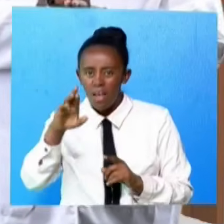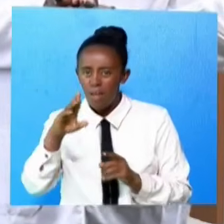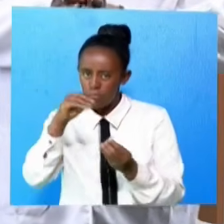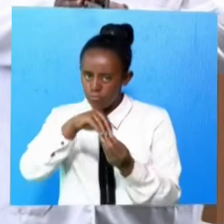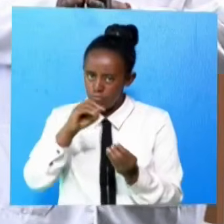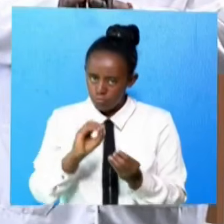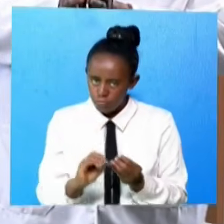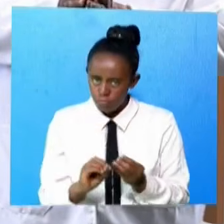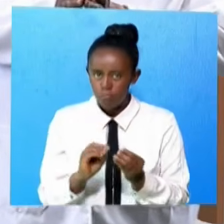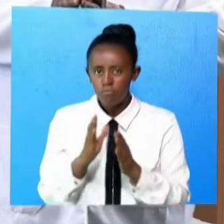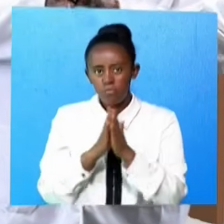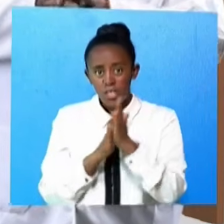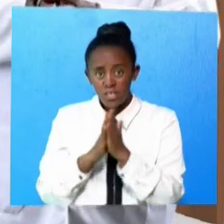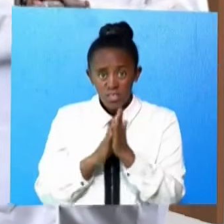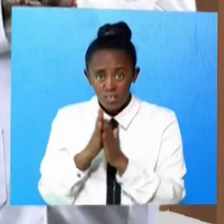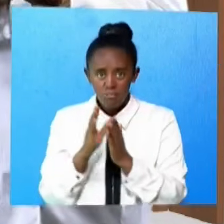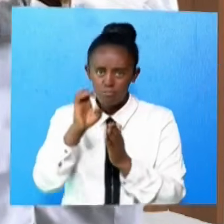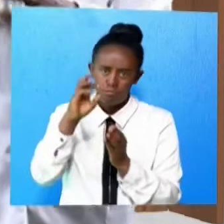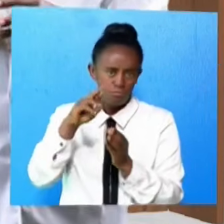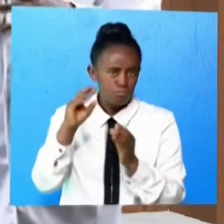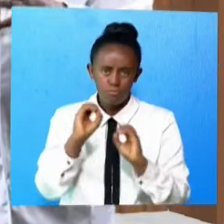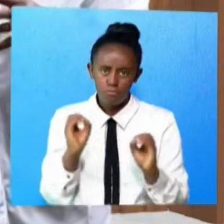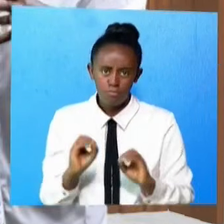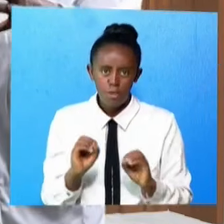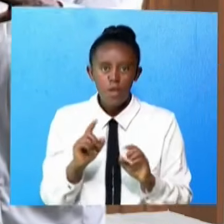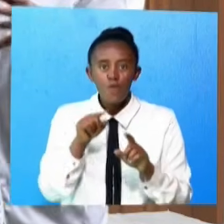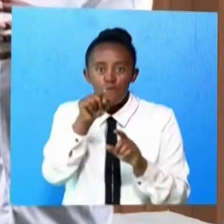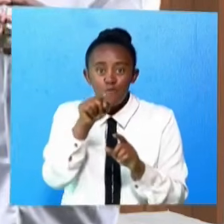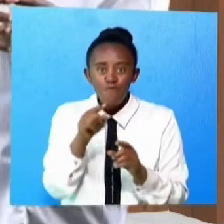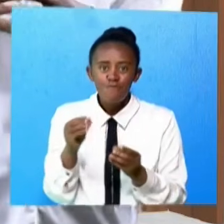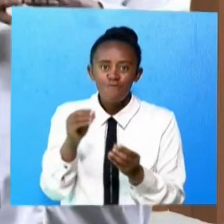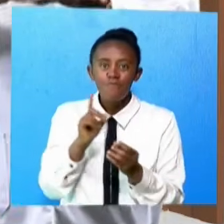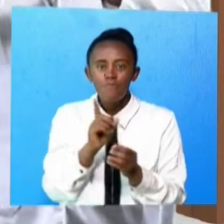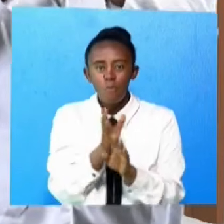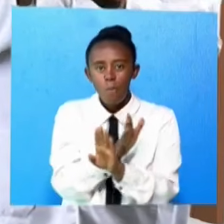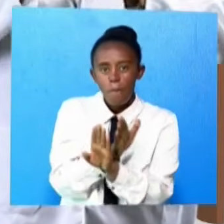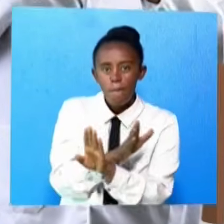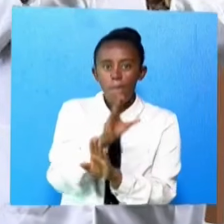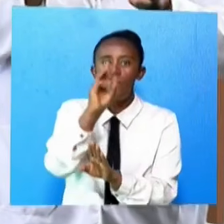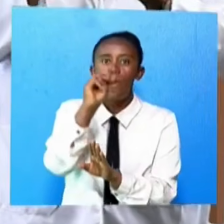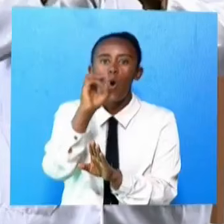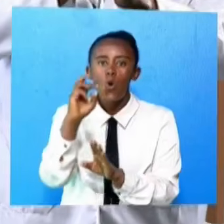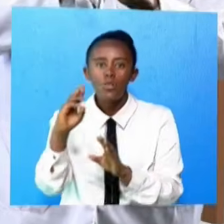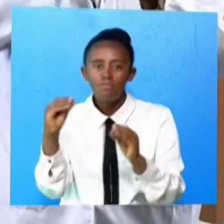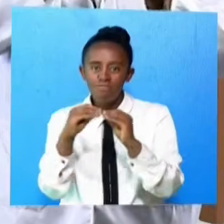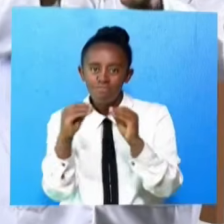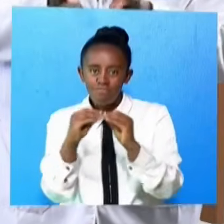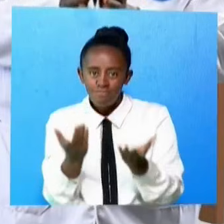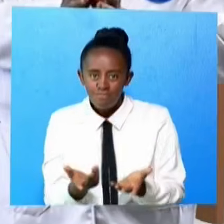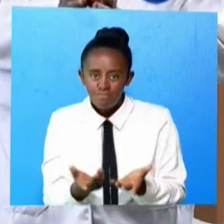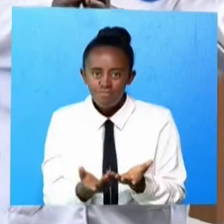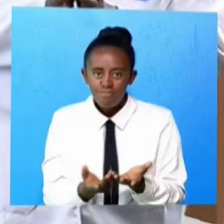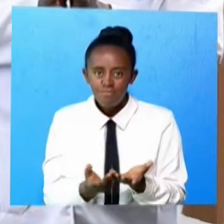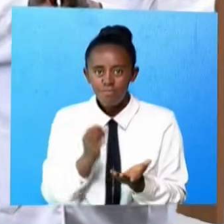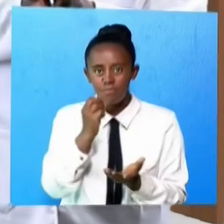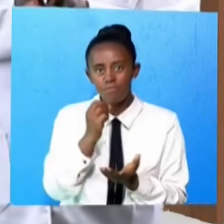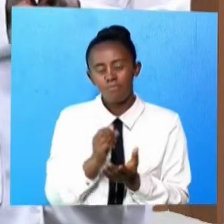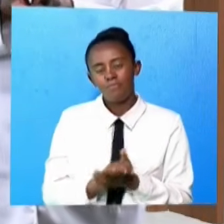that interesting. Rather, you have to add more before them so as to compare 2 people or